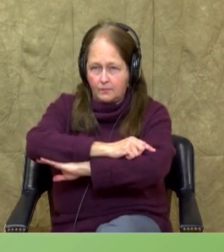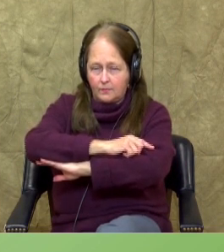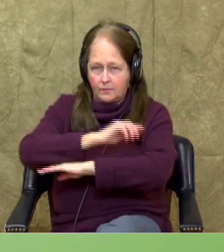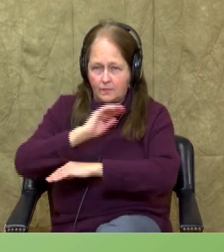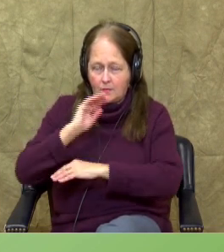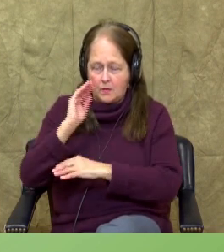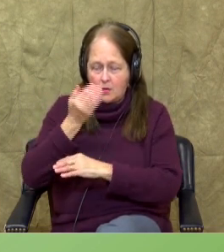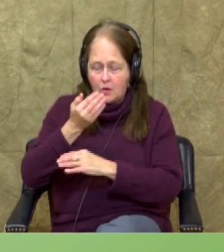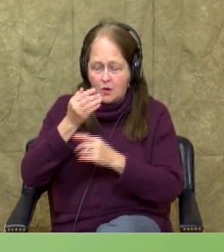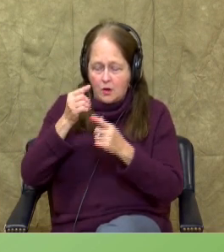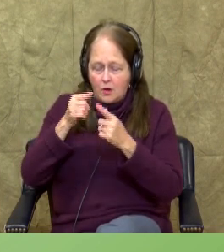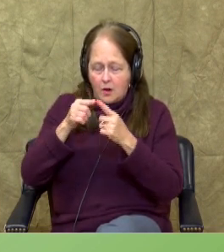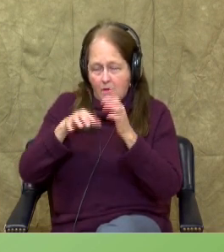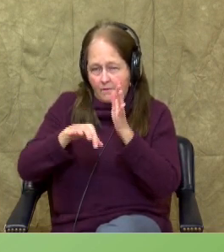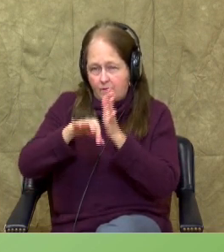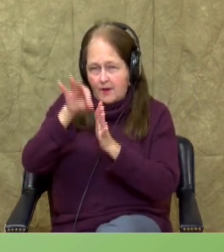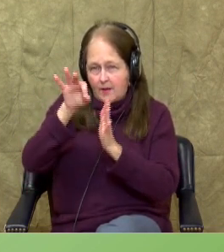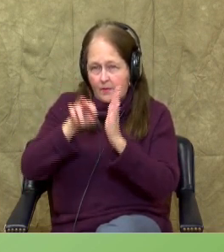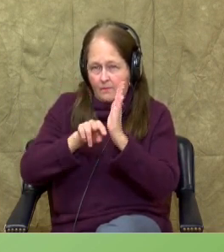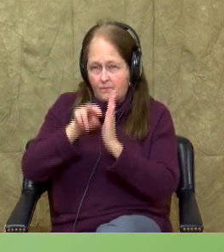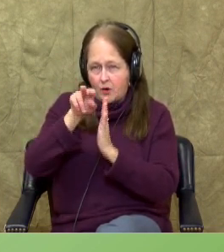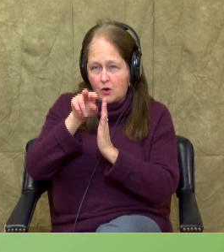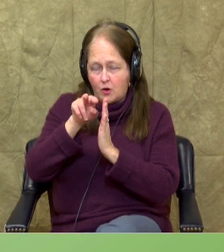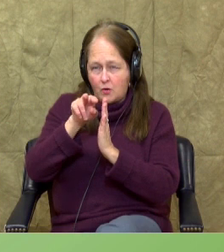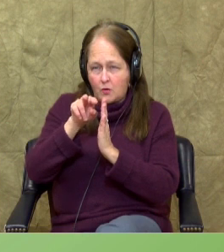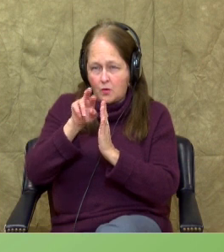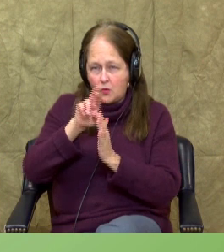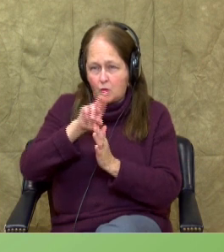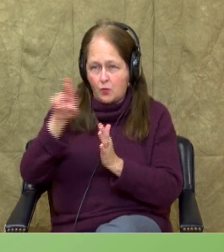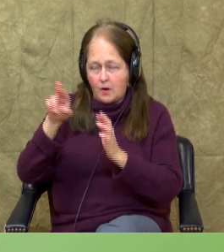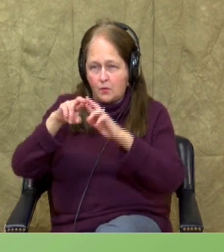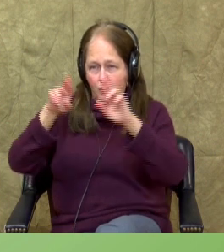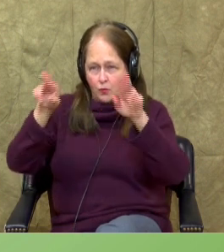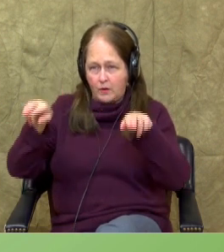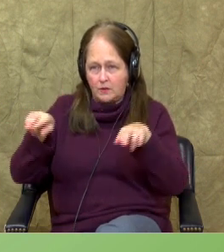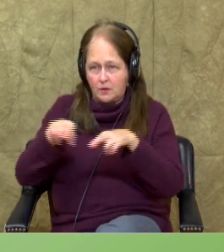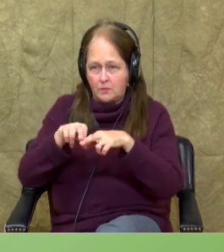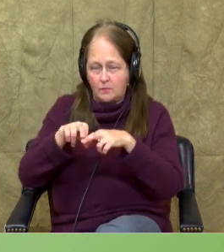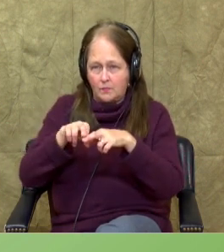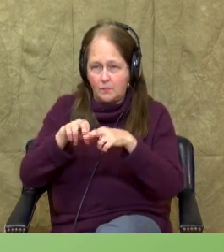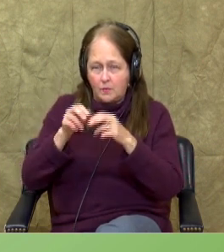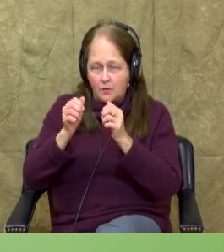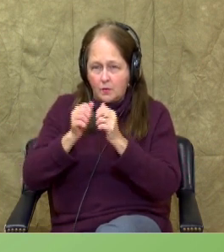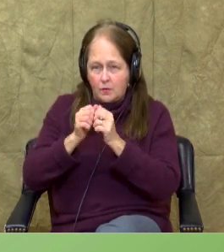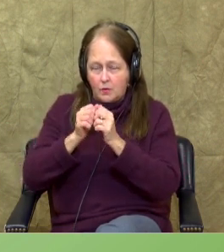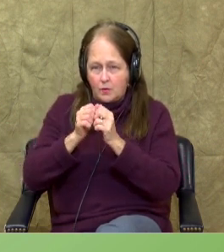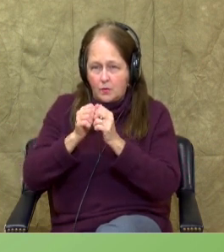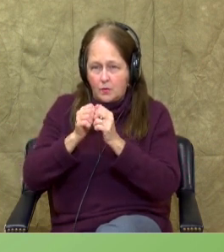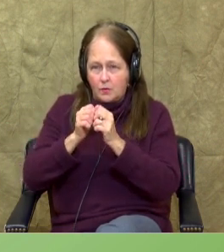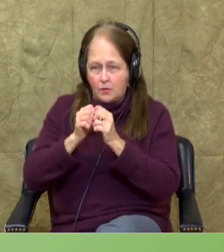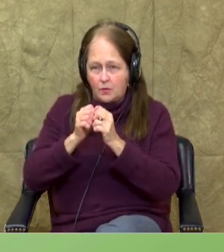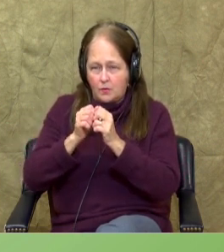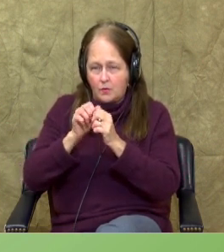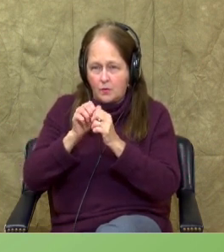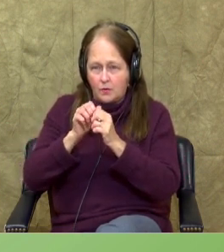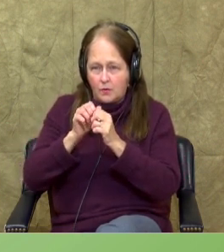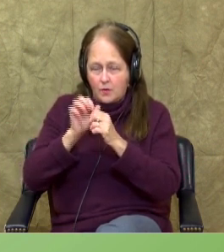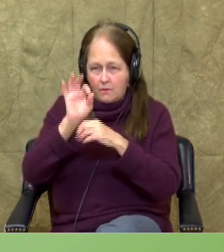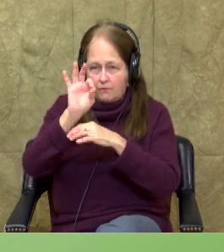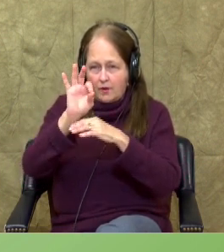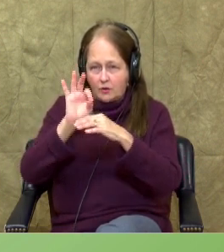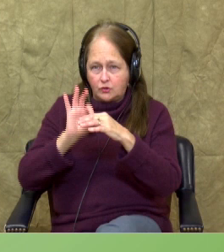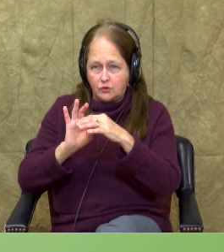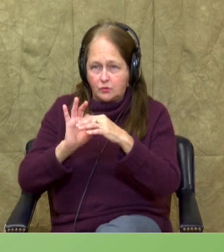Our objective is to find the volume of a right rectangular prism with fractional edge